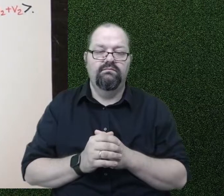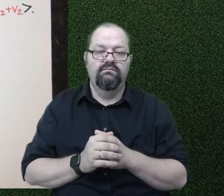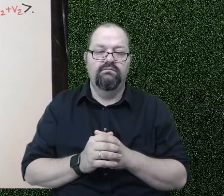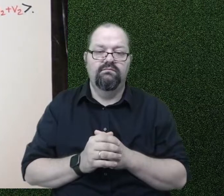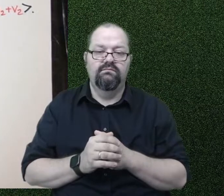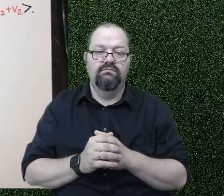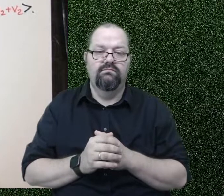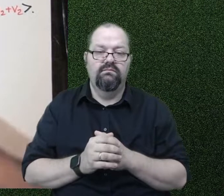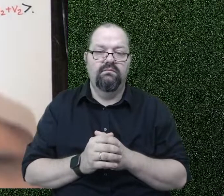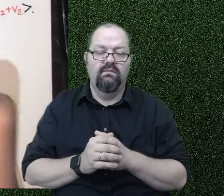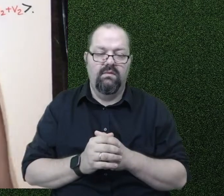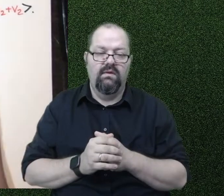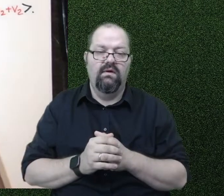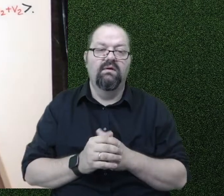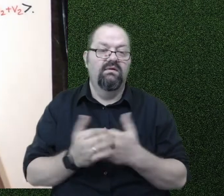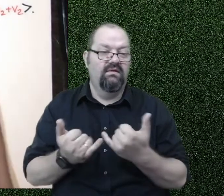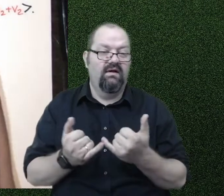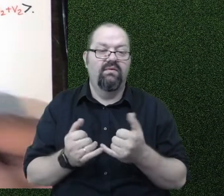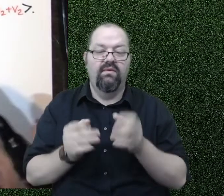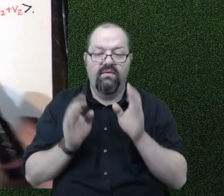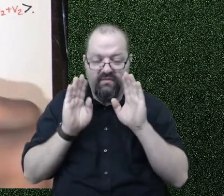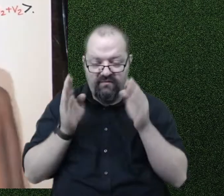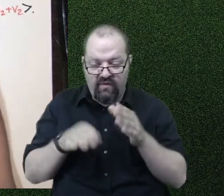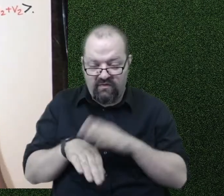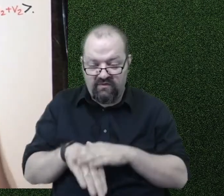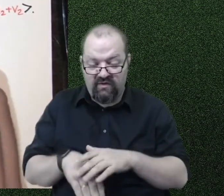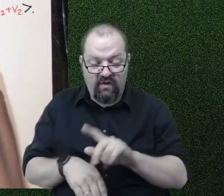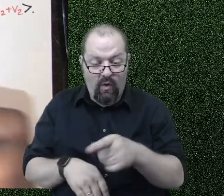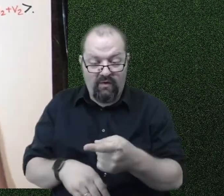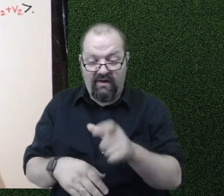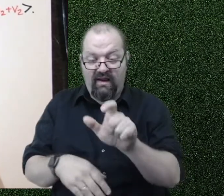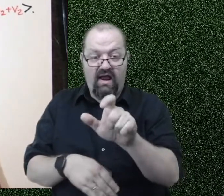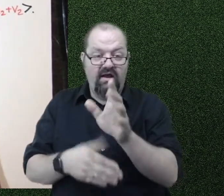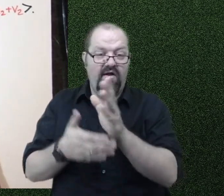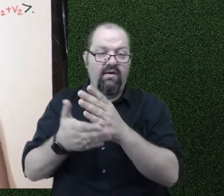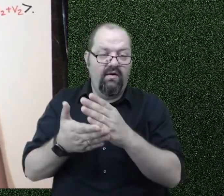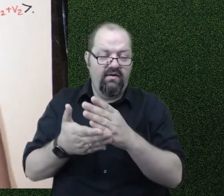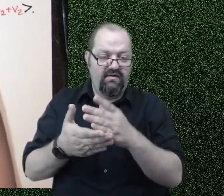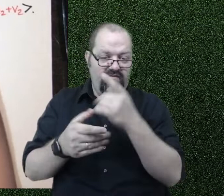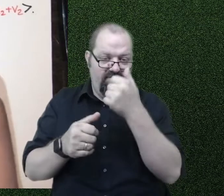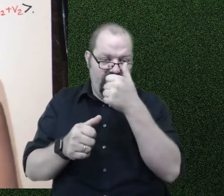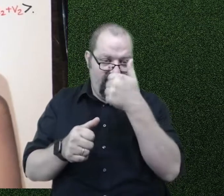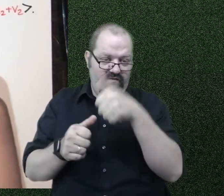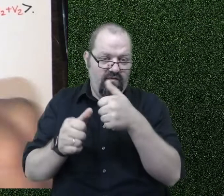I'm just going to add component by component. I'll do 1 plus negative 4